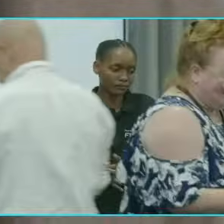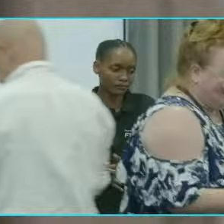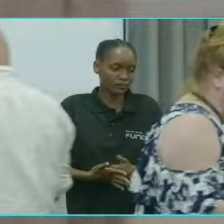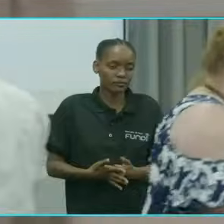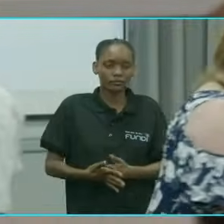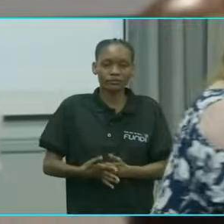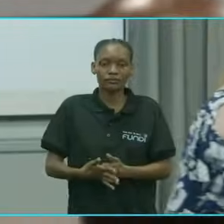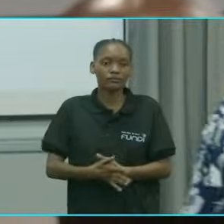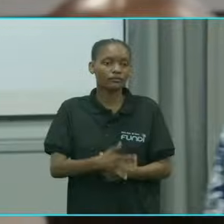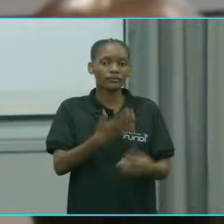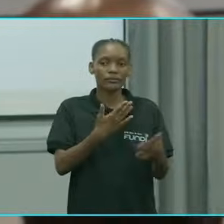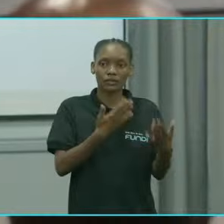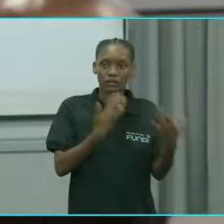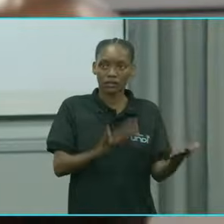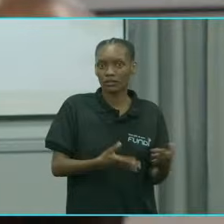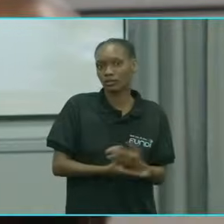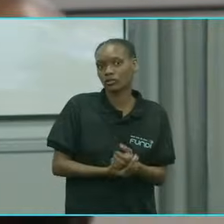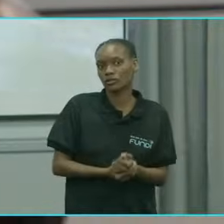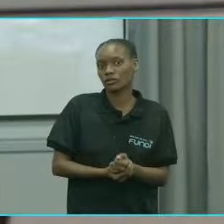Thanks. So let me